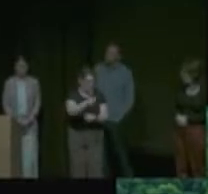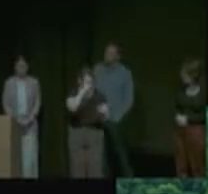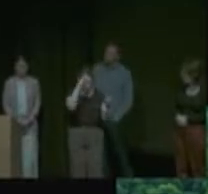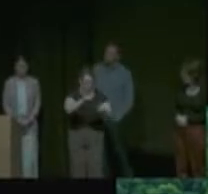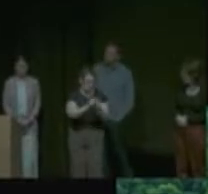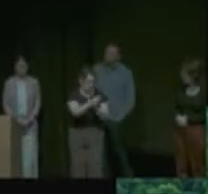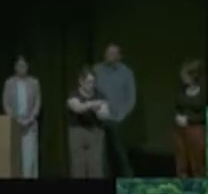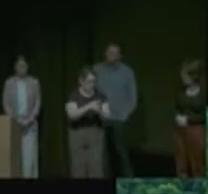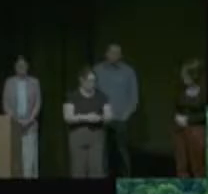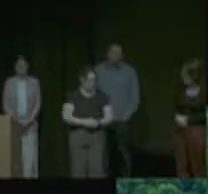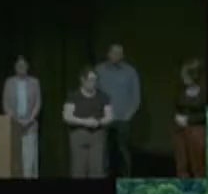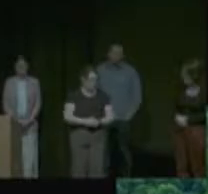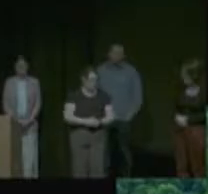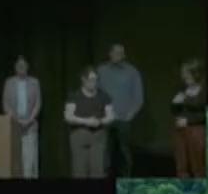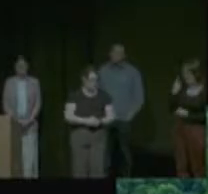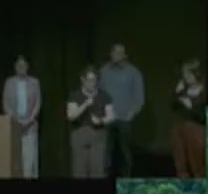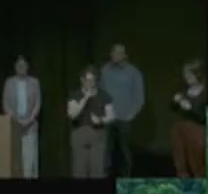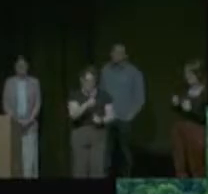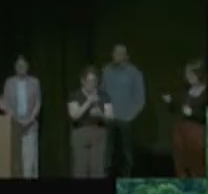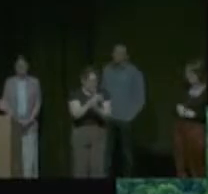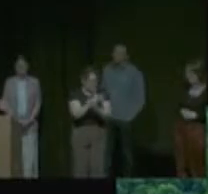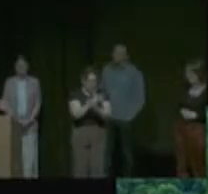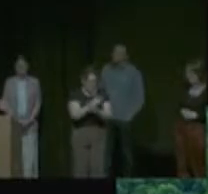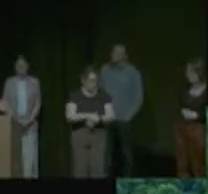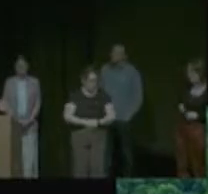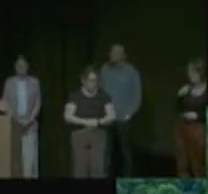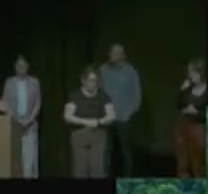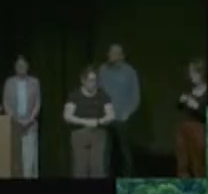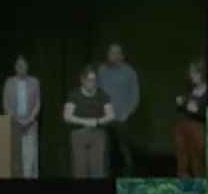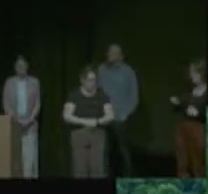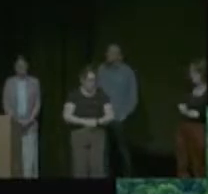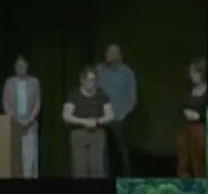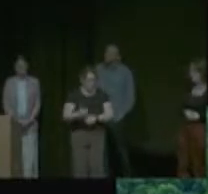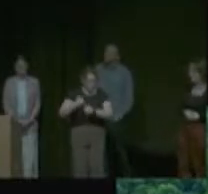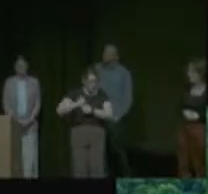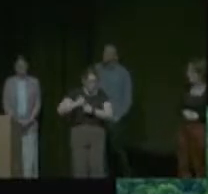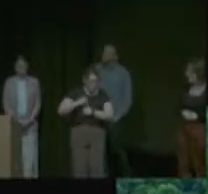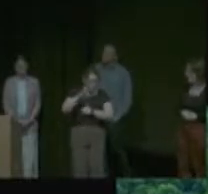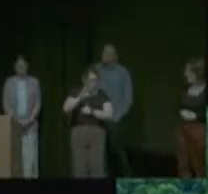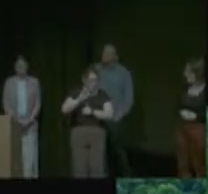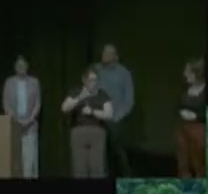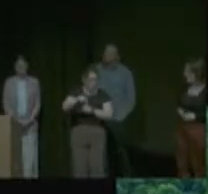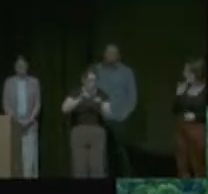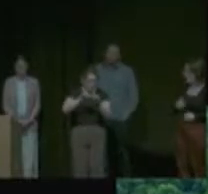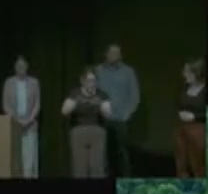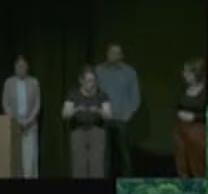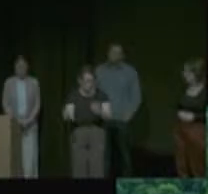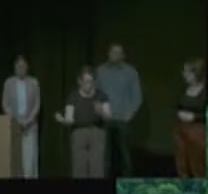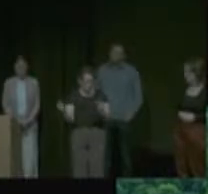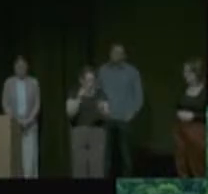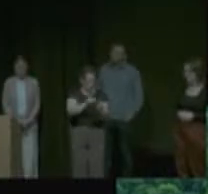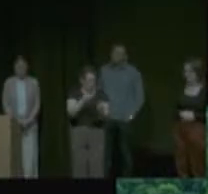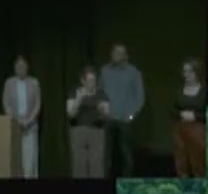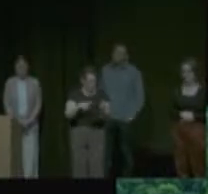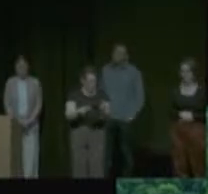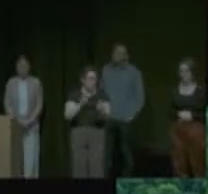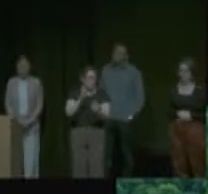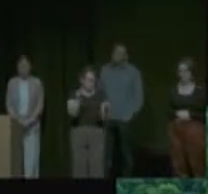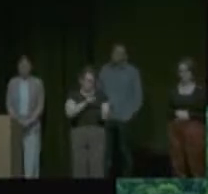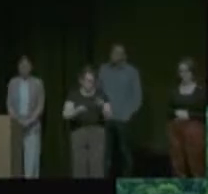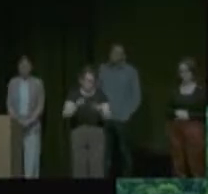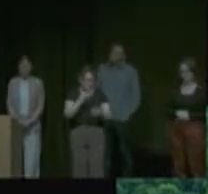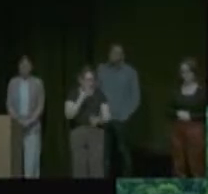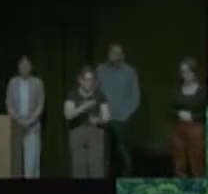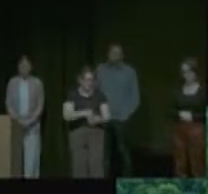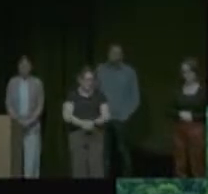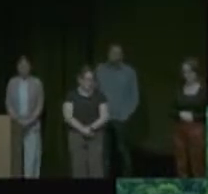you and the toxics, but the Army Corps of Engineers has looked at it and we will be monitoring it. So